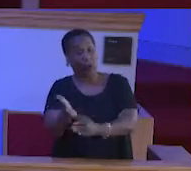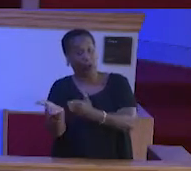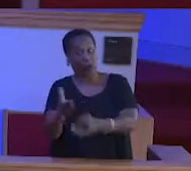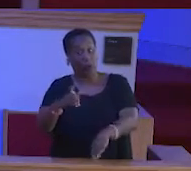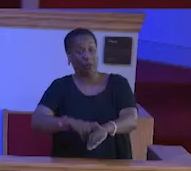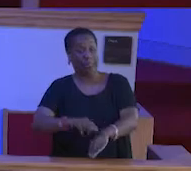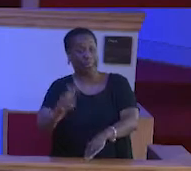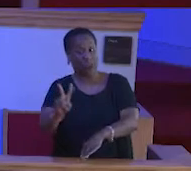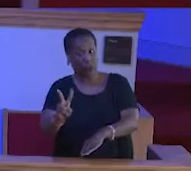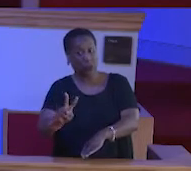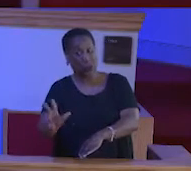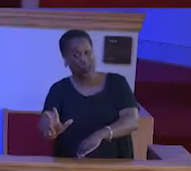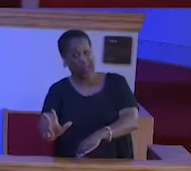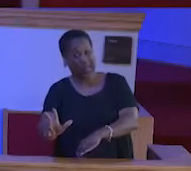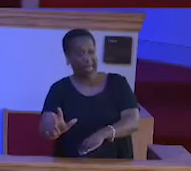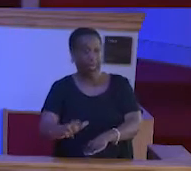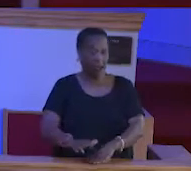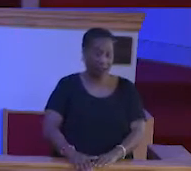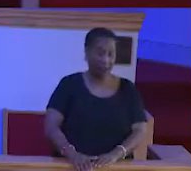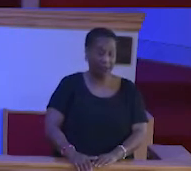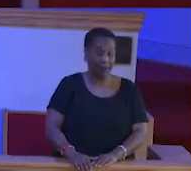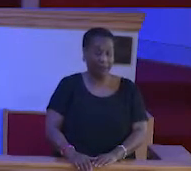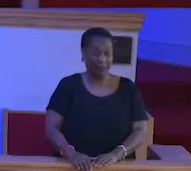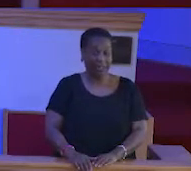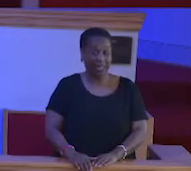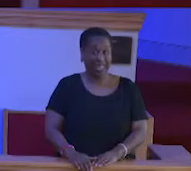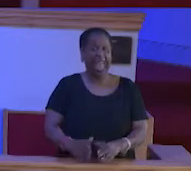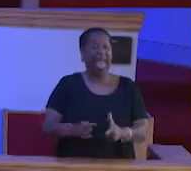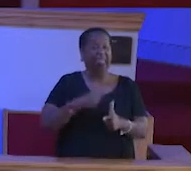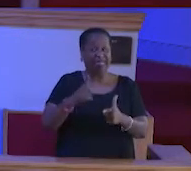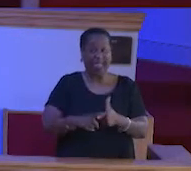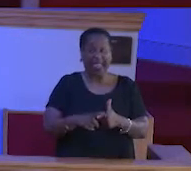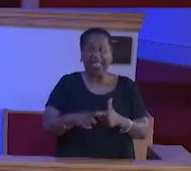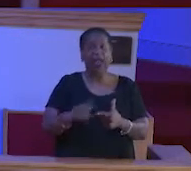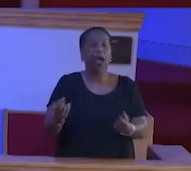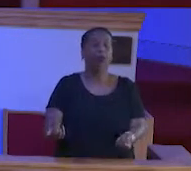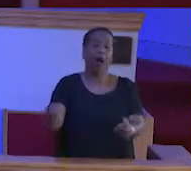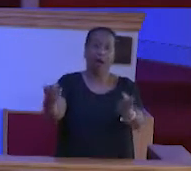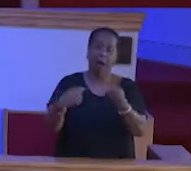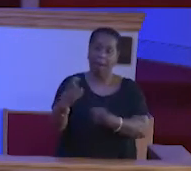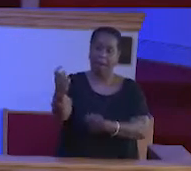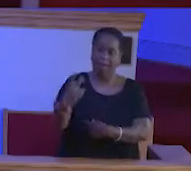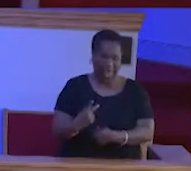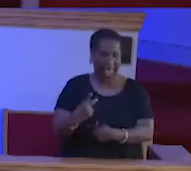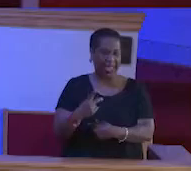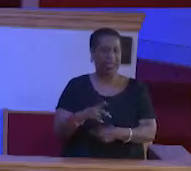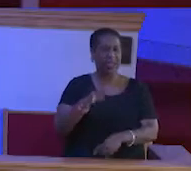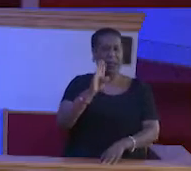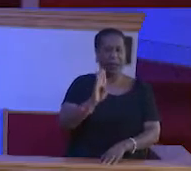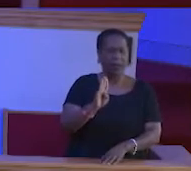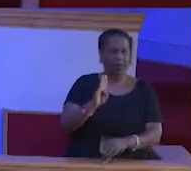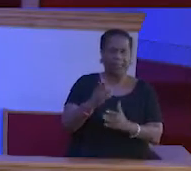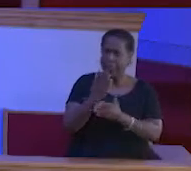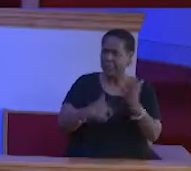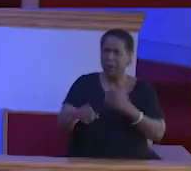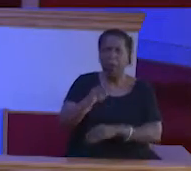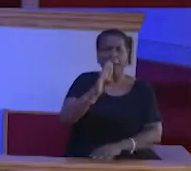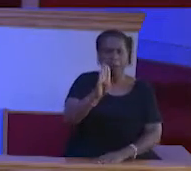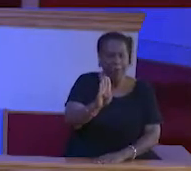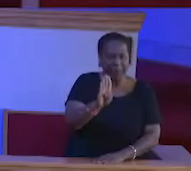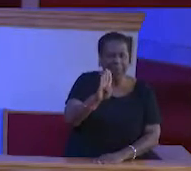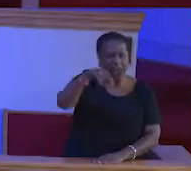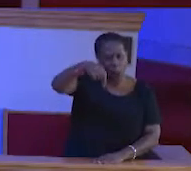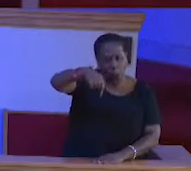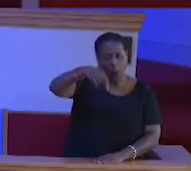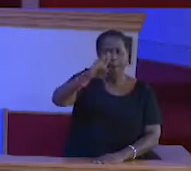at 2 or 3 o'clock in the afternoon. And then we had to come back to BYPU. Some of you don't even know what that means,